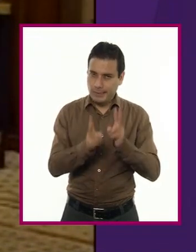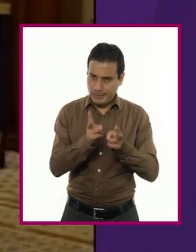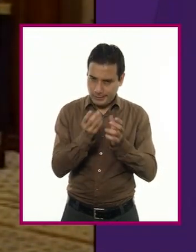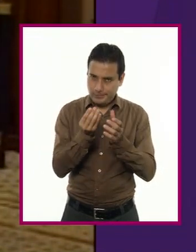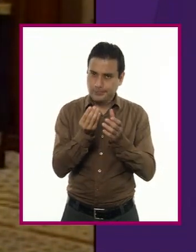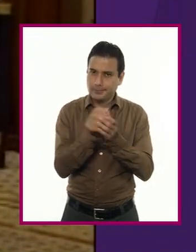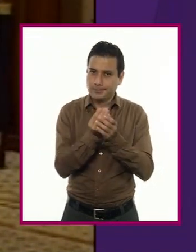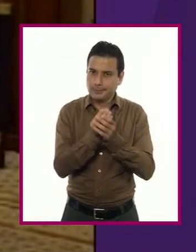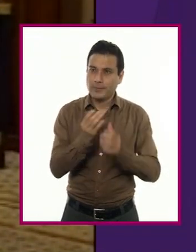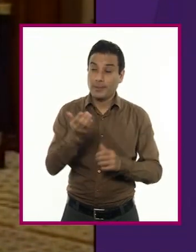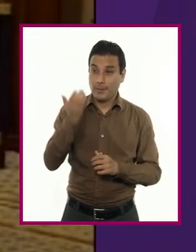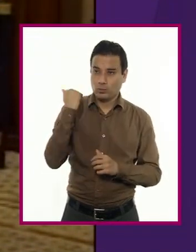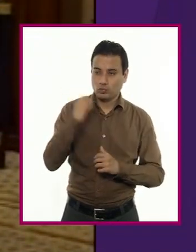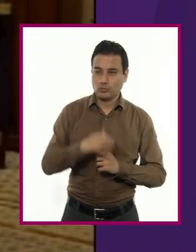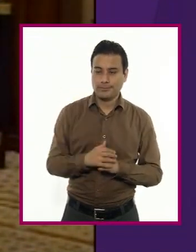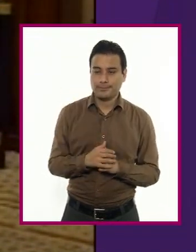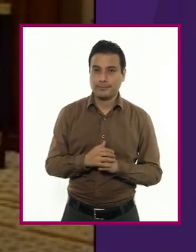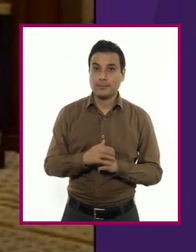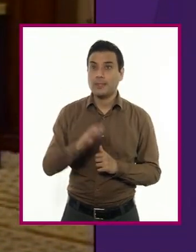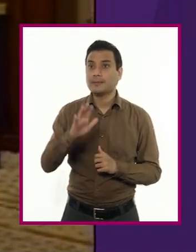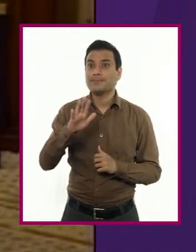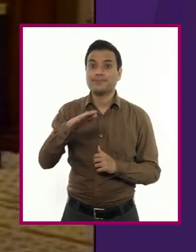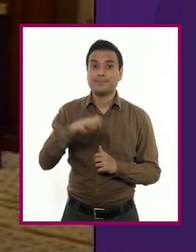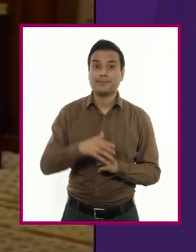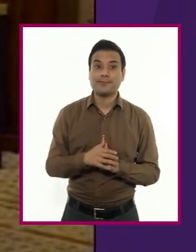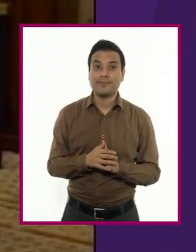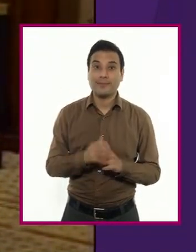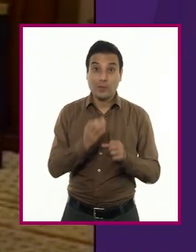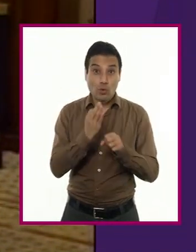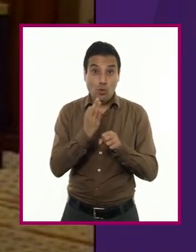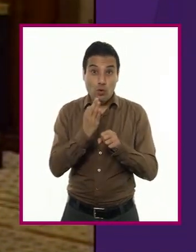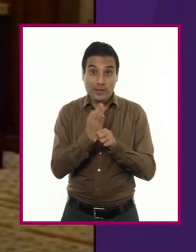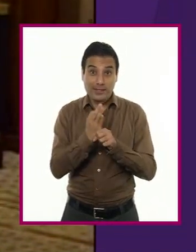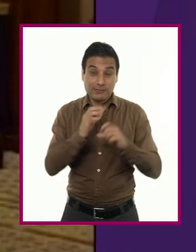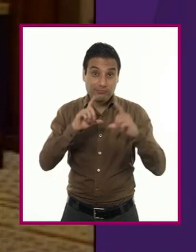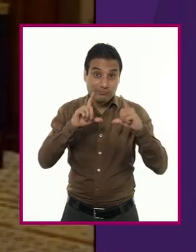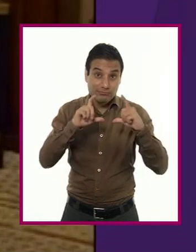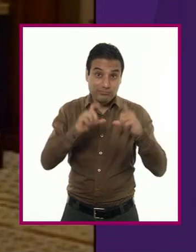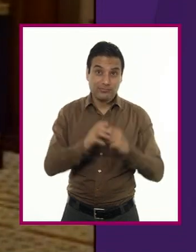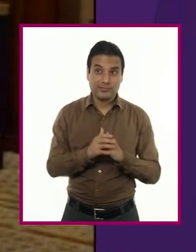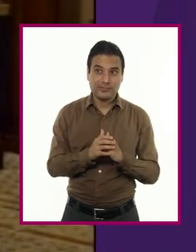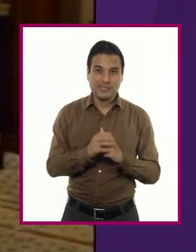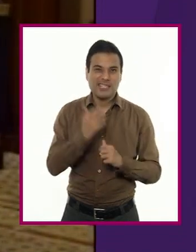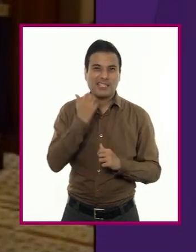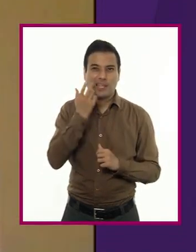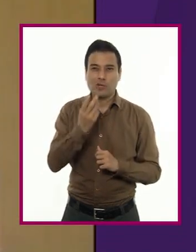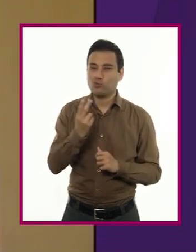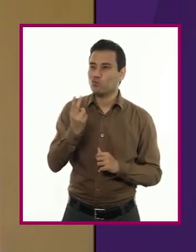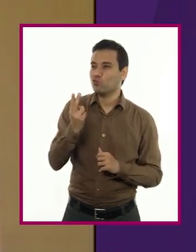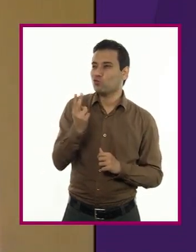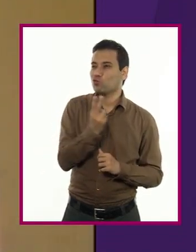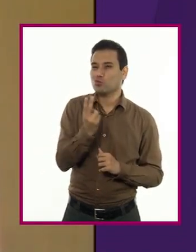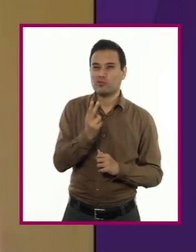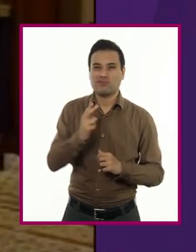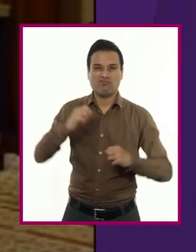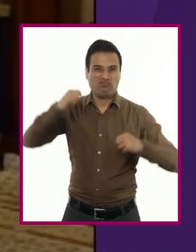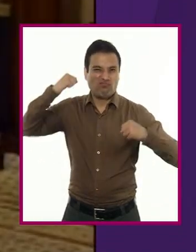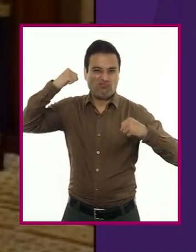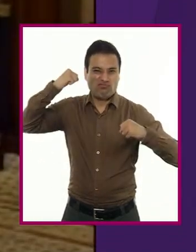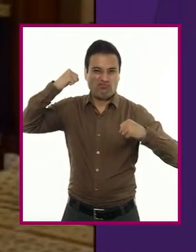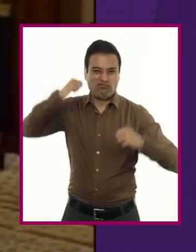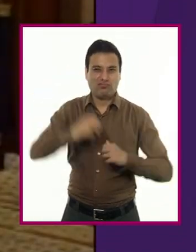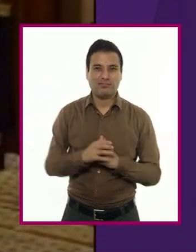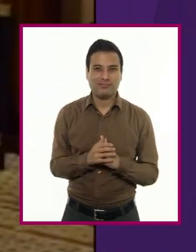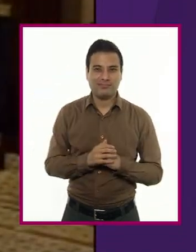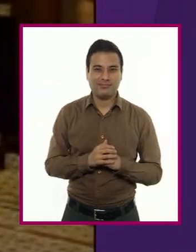go outside. Mr. Griffin, we are taking pictures, and we want to look like real adventurers. So, why don't you